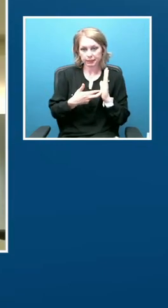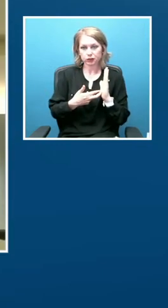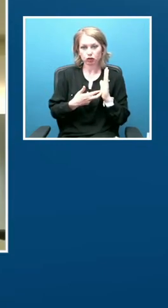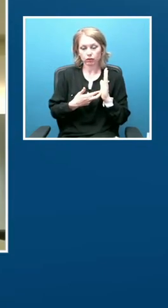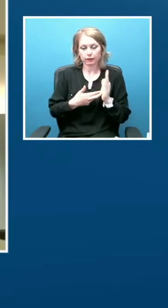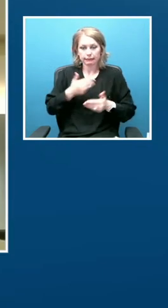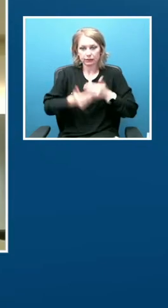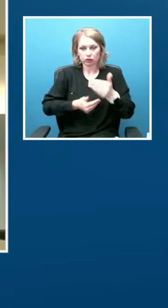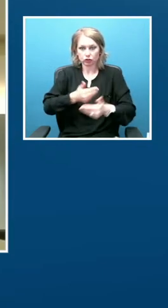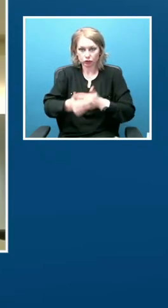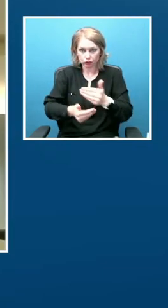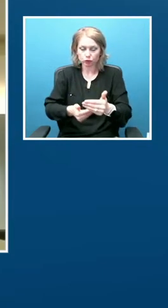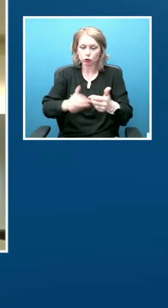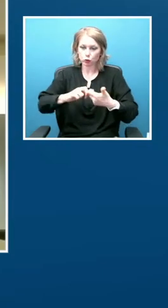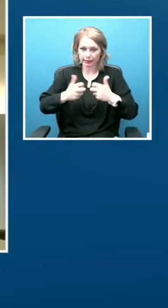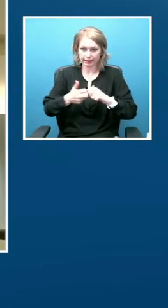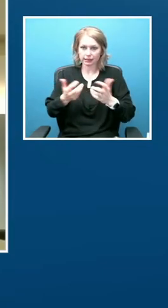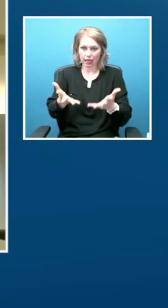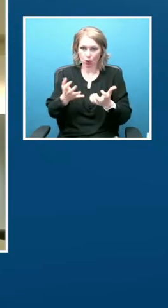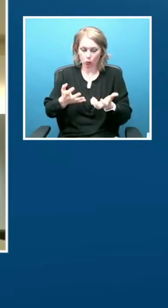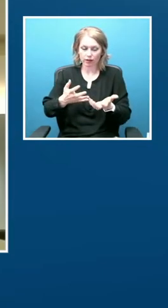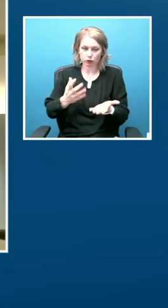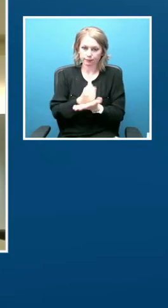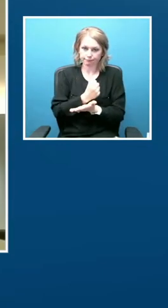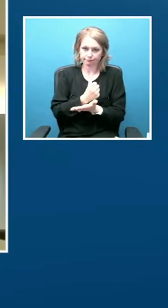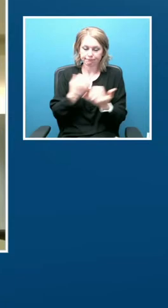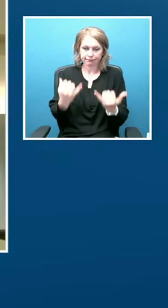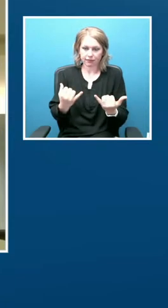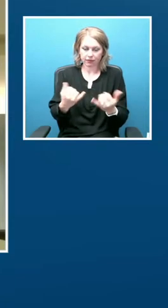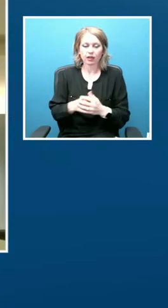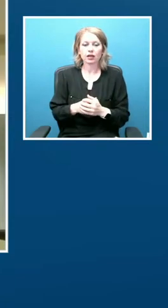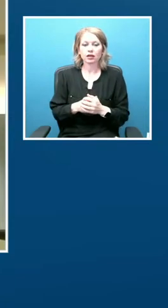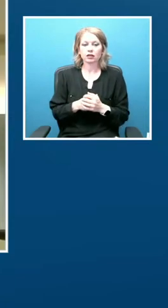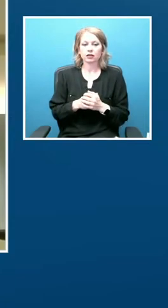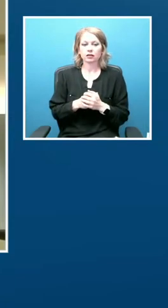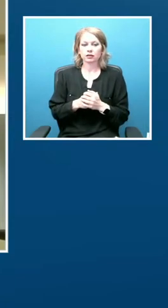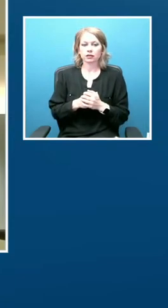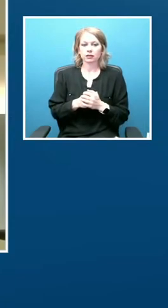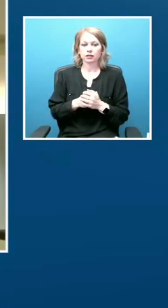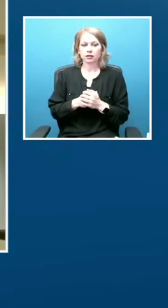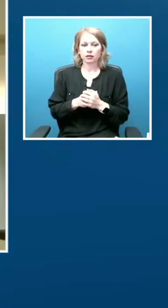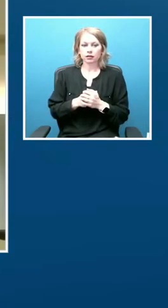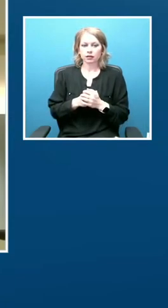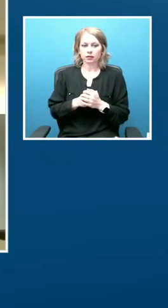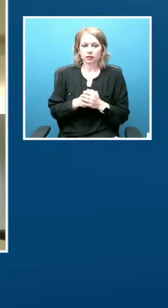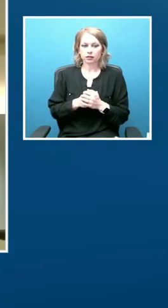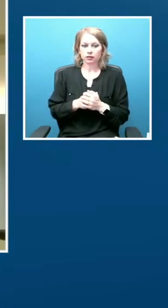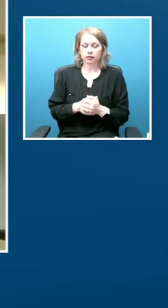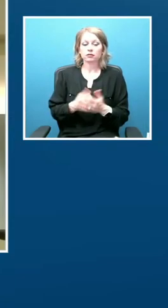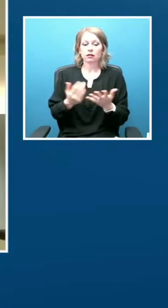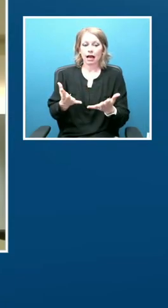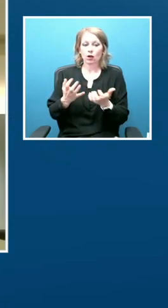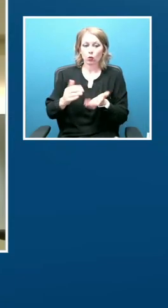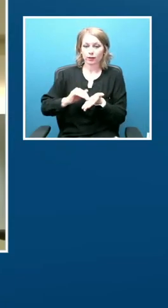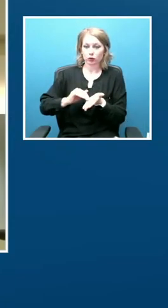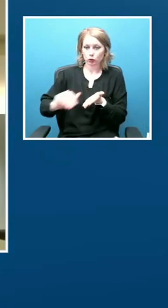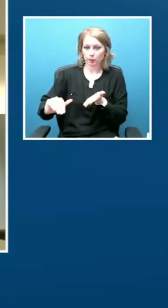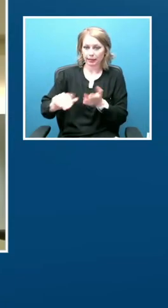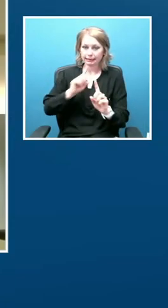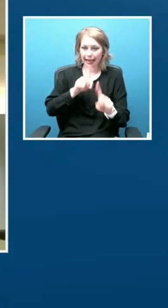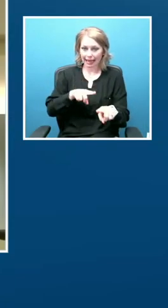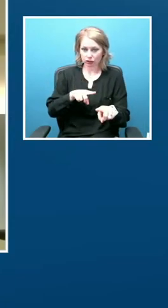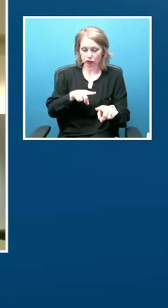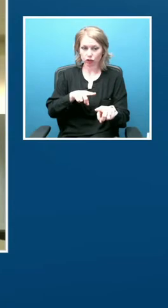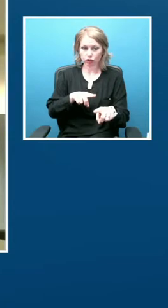address initially. I request that this committee dismiss the answer of the challenge parties because it was filed with the Prudentials Committee